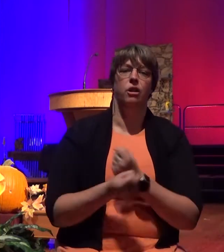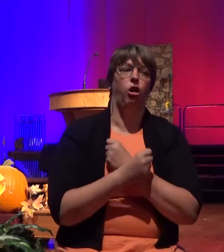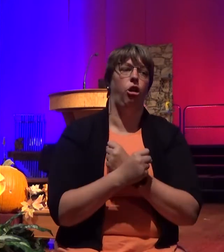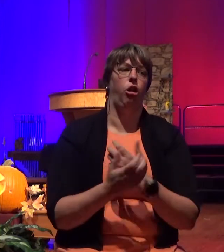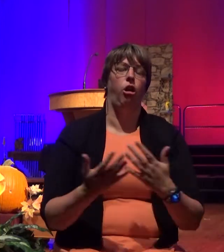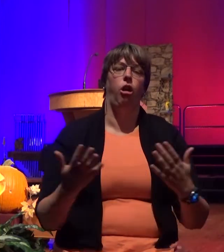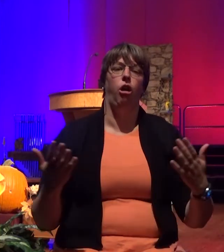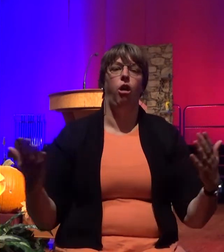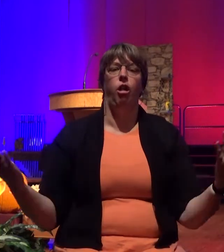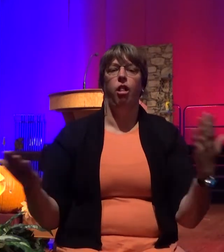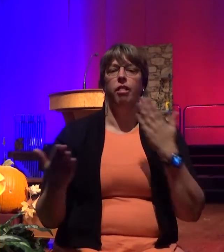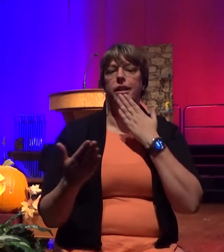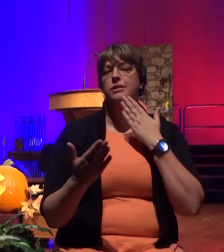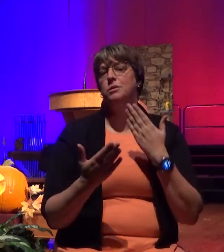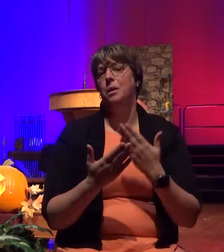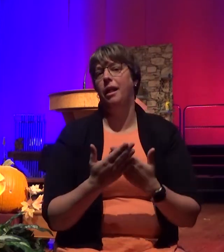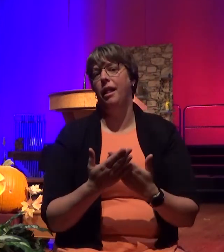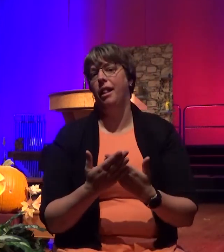is well.